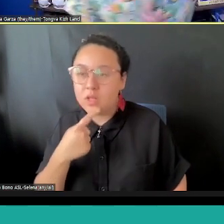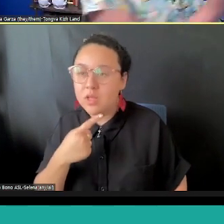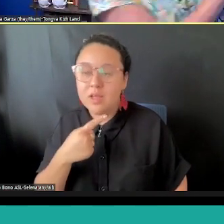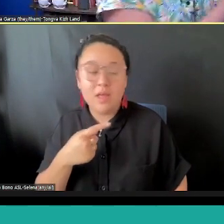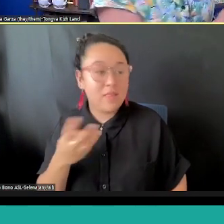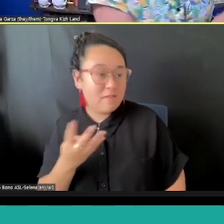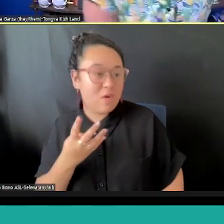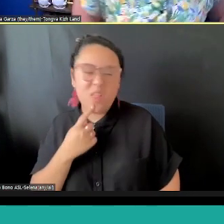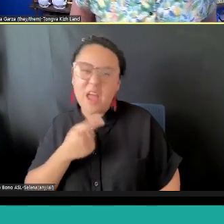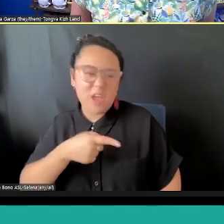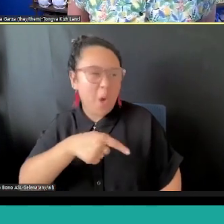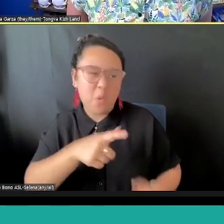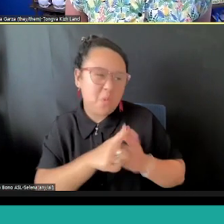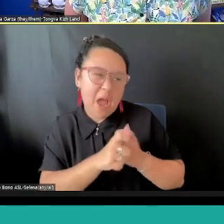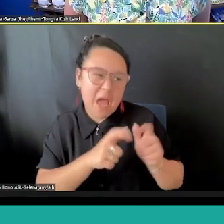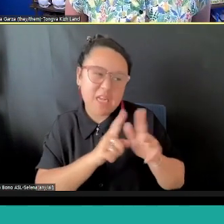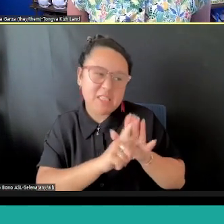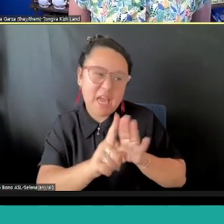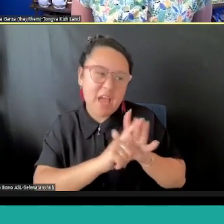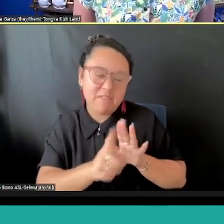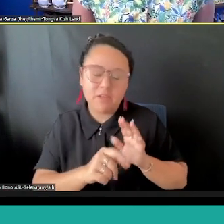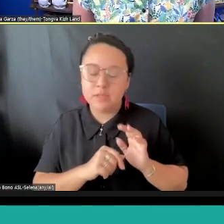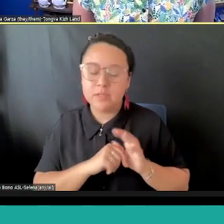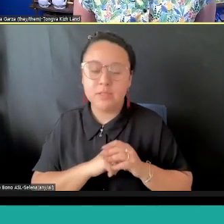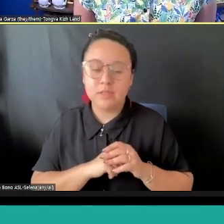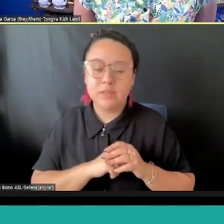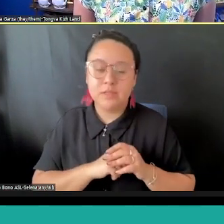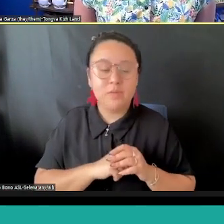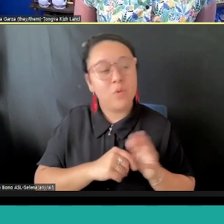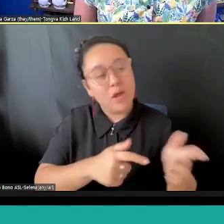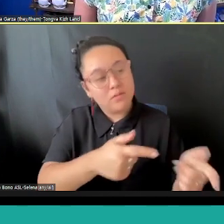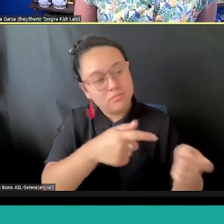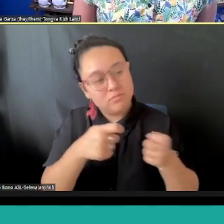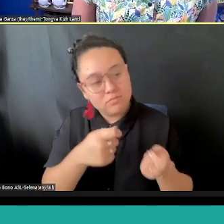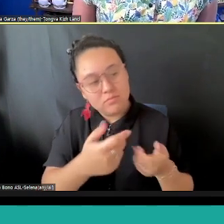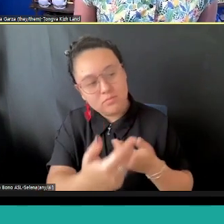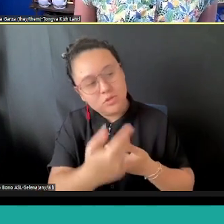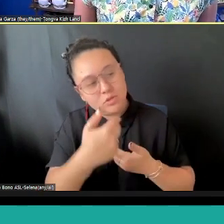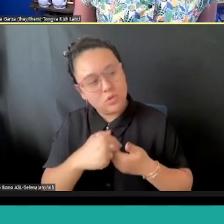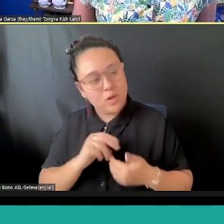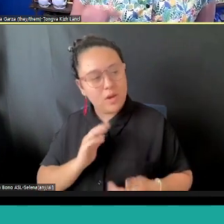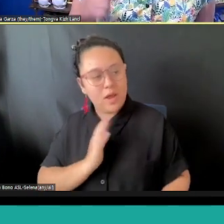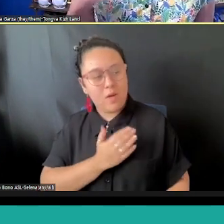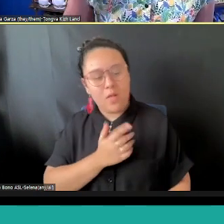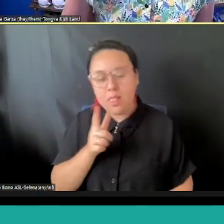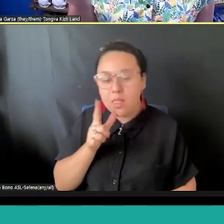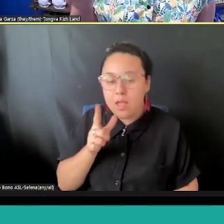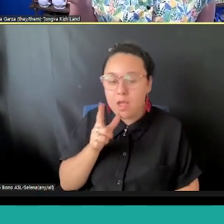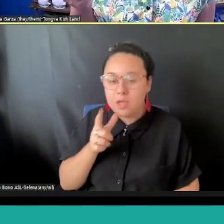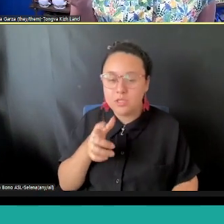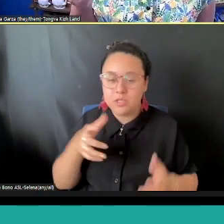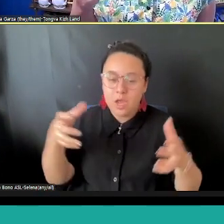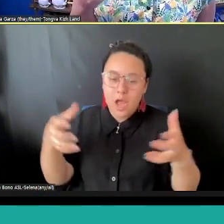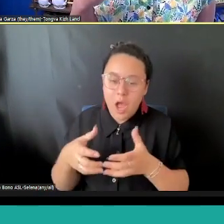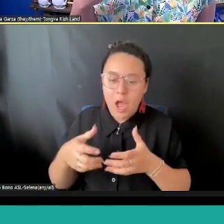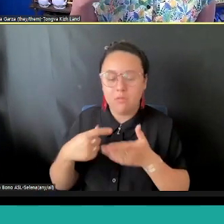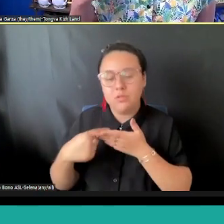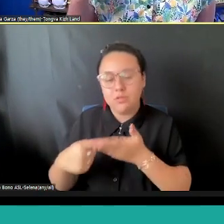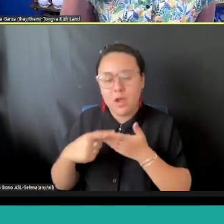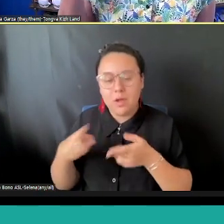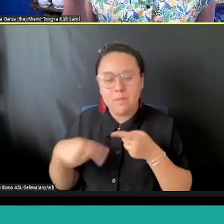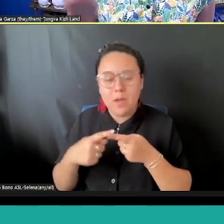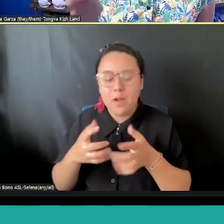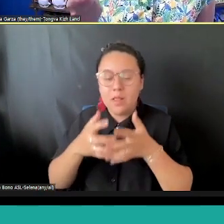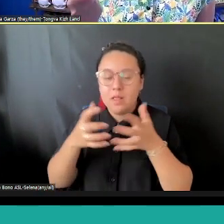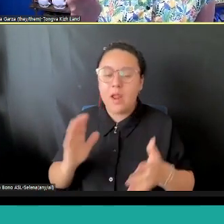of us would run to their office and be like, let's go to lunch. We have a lot to talk about. And the strategy, I think that